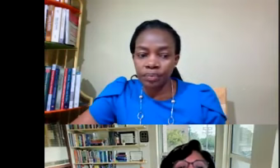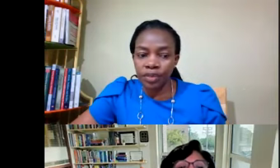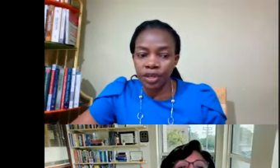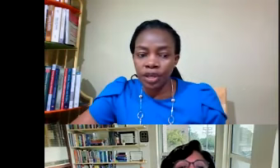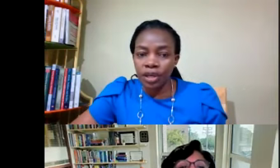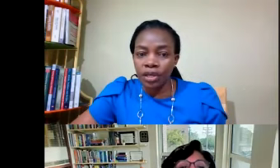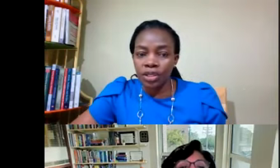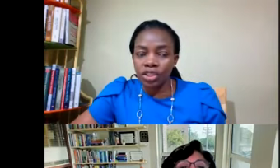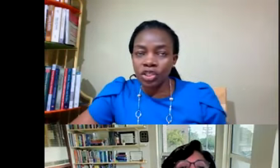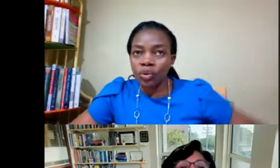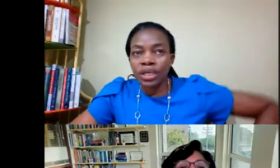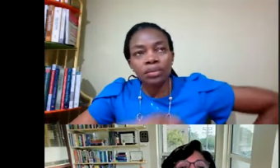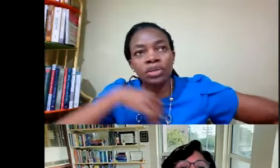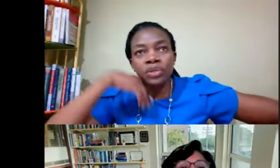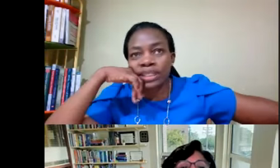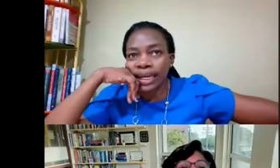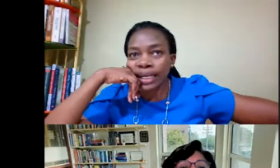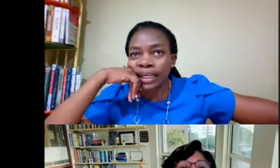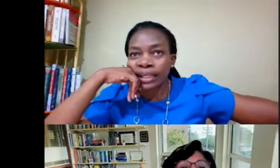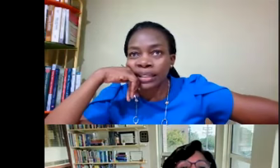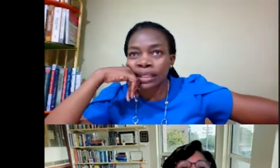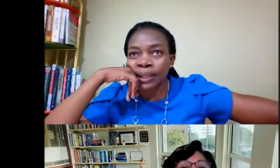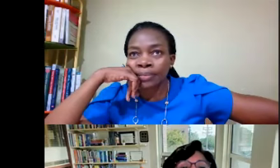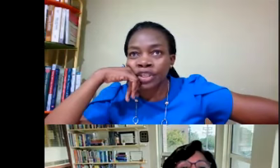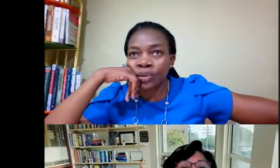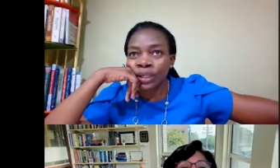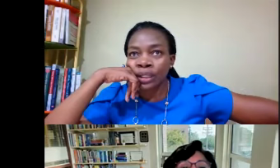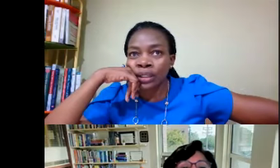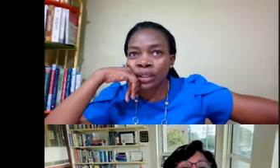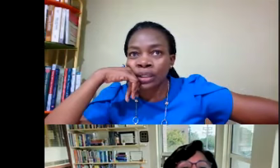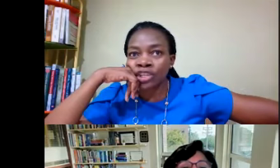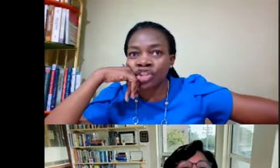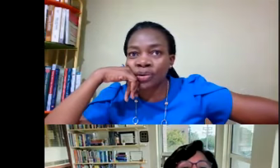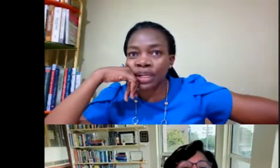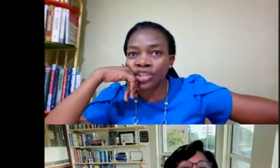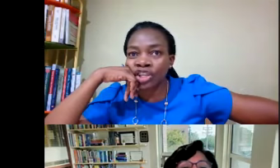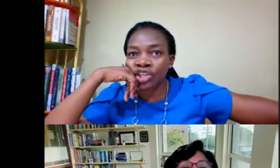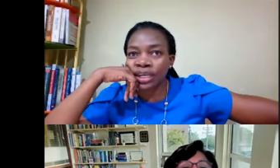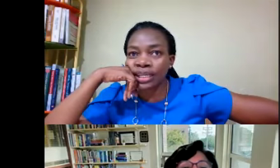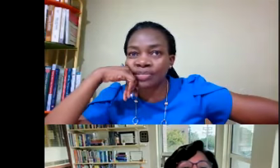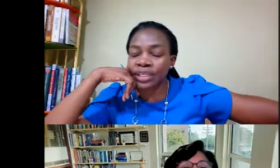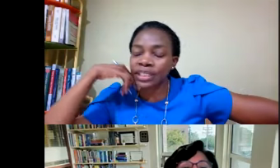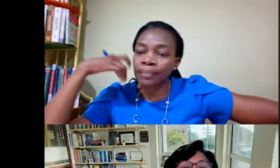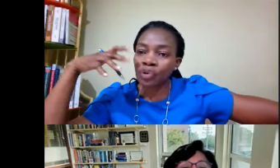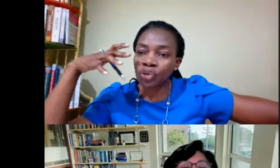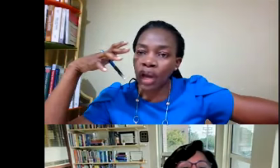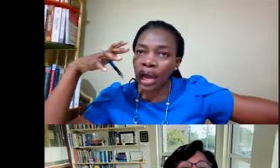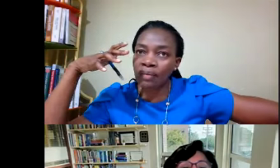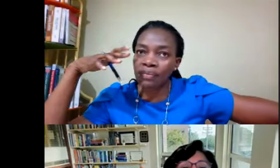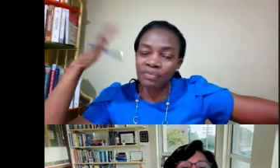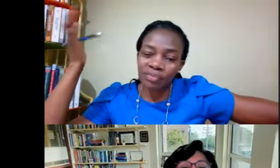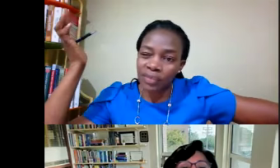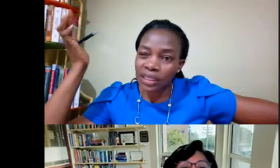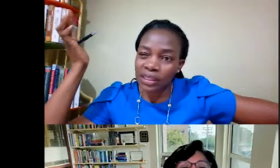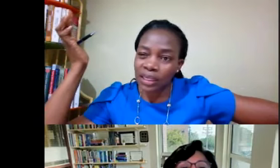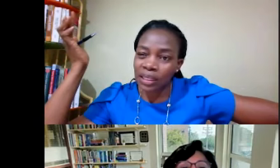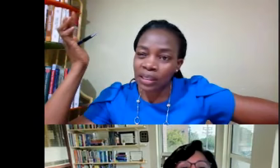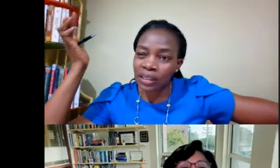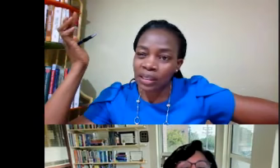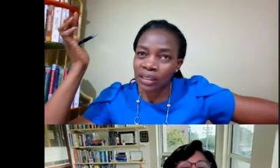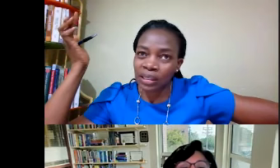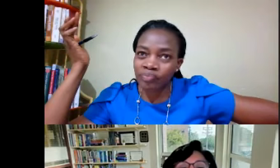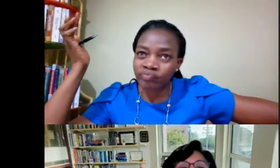teachers? So what it looks like is, so in a general education class, for example, you have, let's